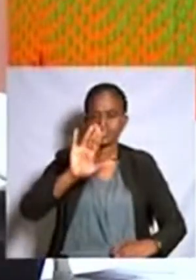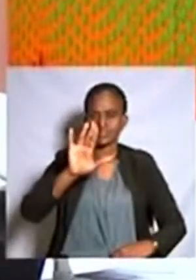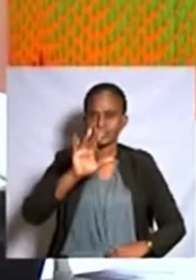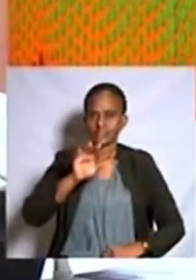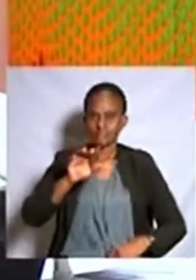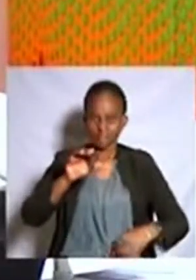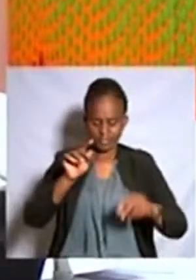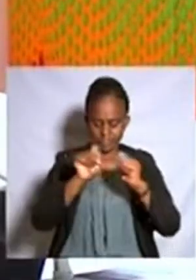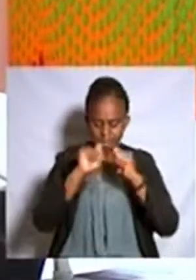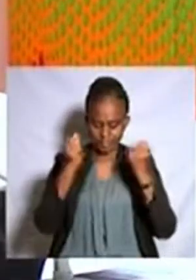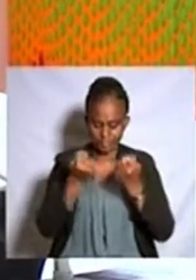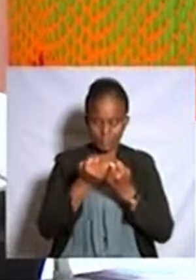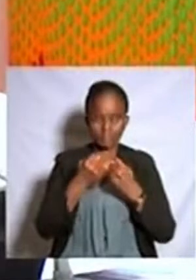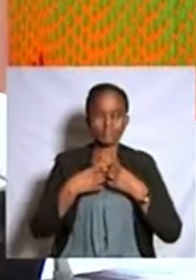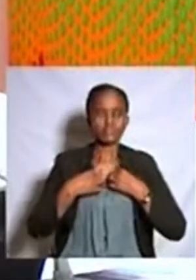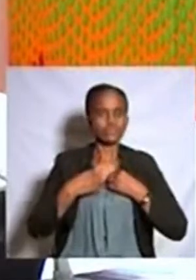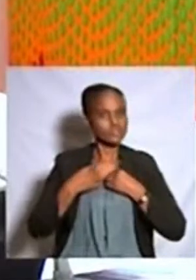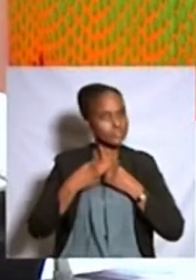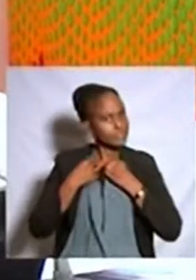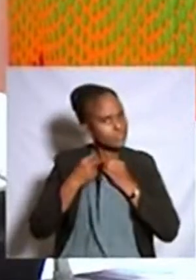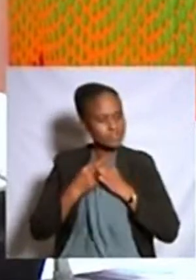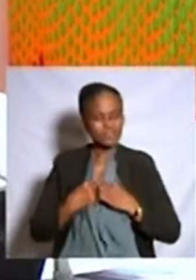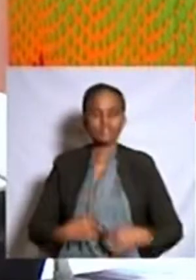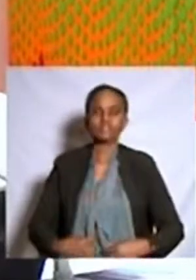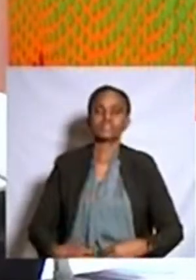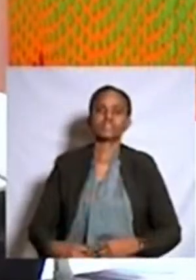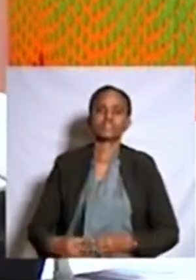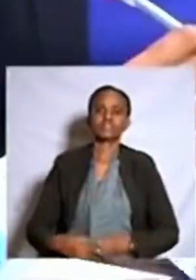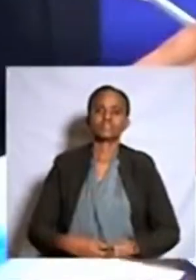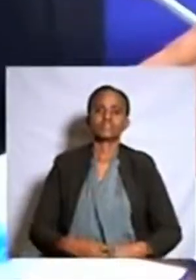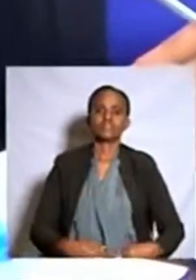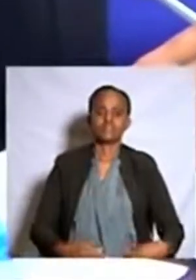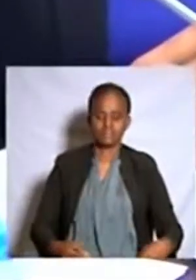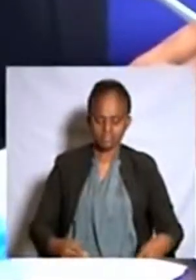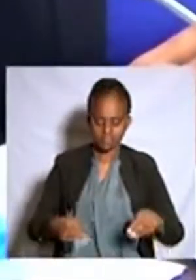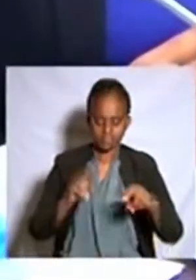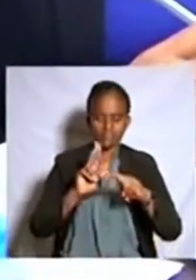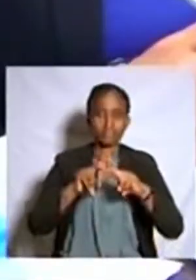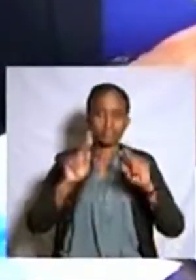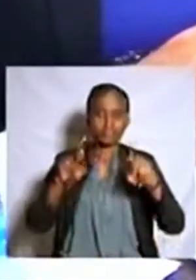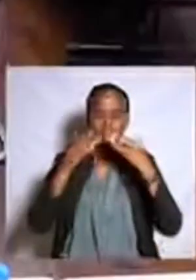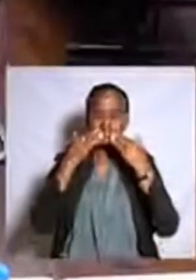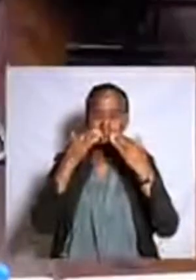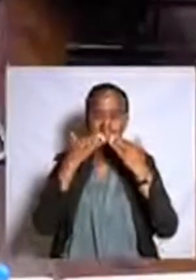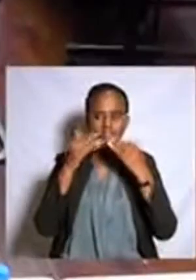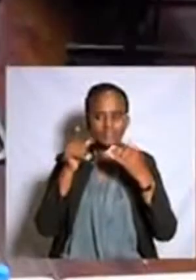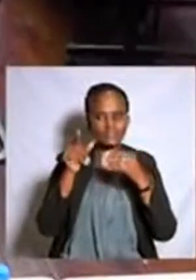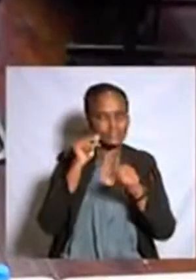that question. Thank you. Thank you, Chair. Let me ask management on operational issue.